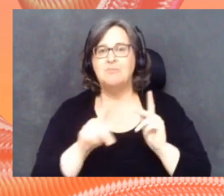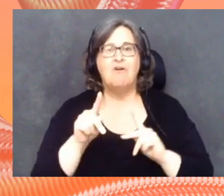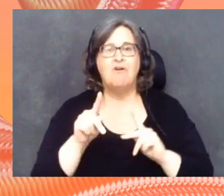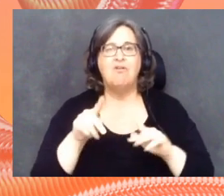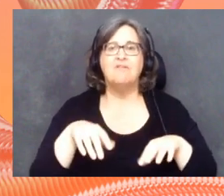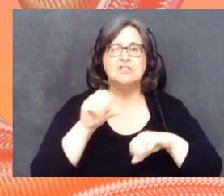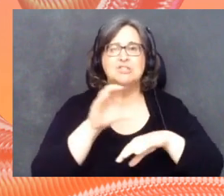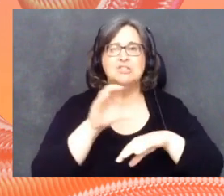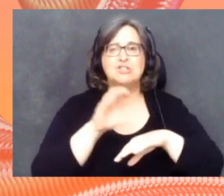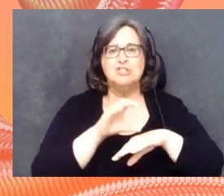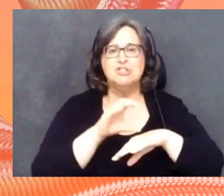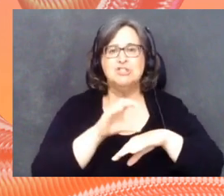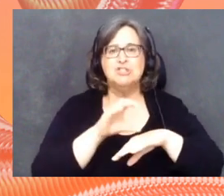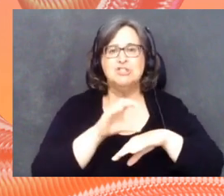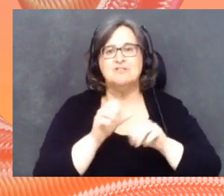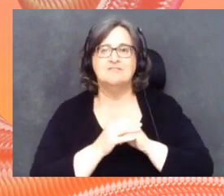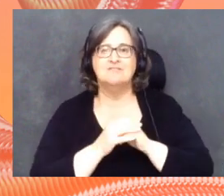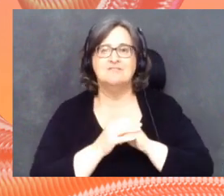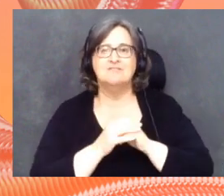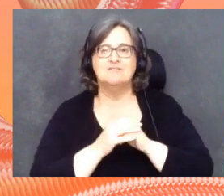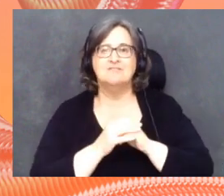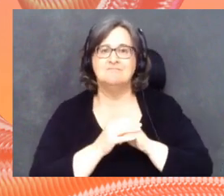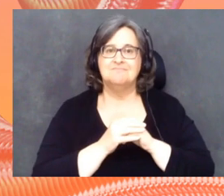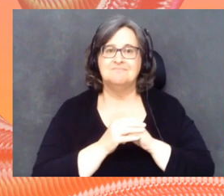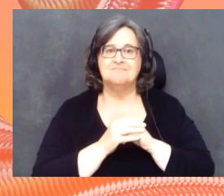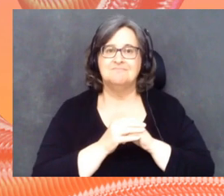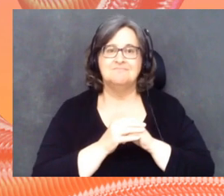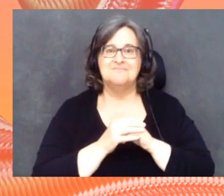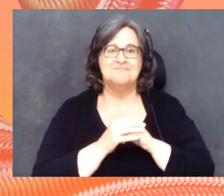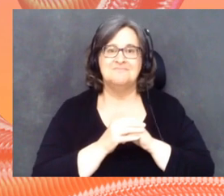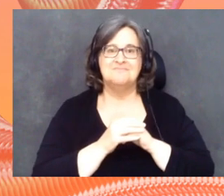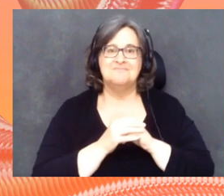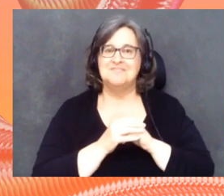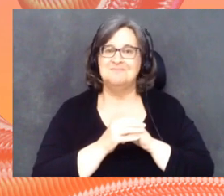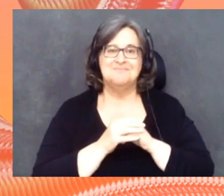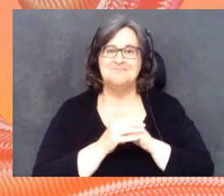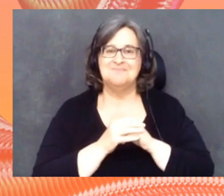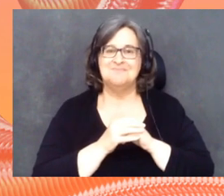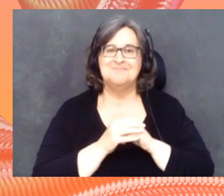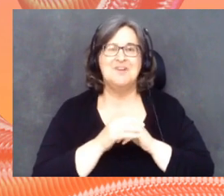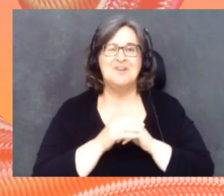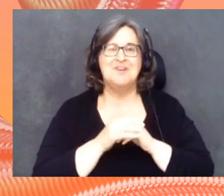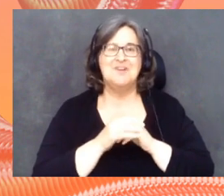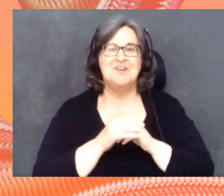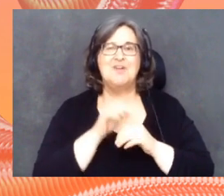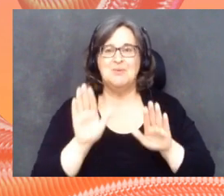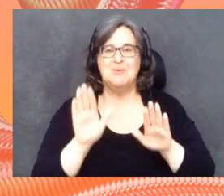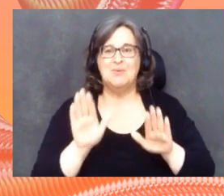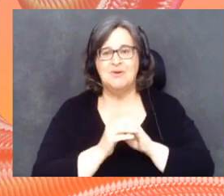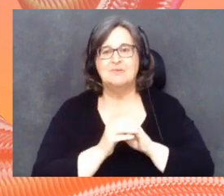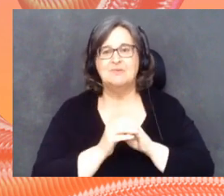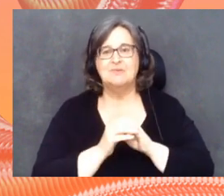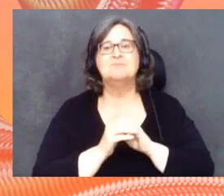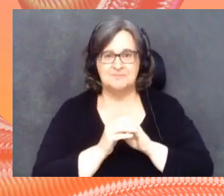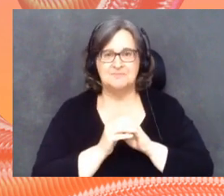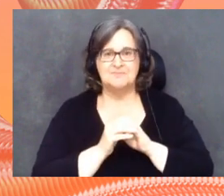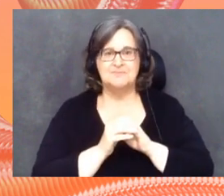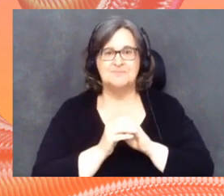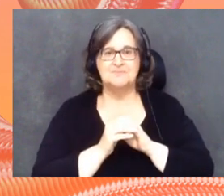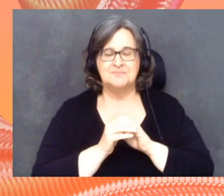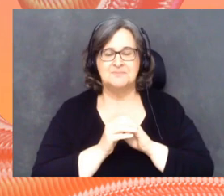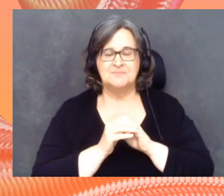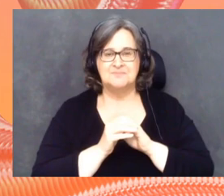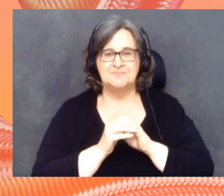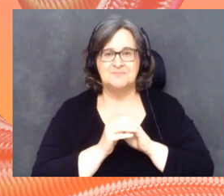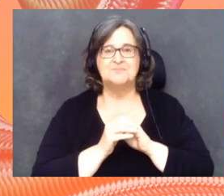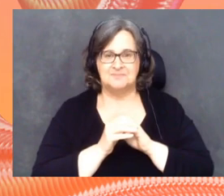now. Yeah. And then there's this whole incredible queer astrological